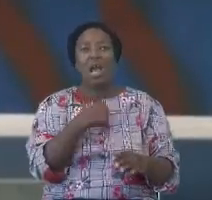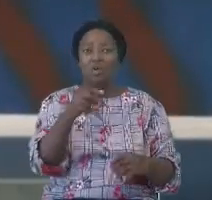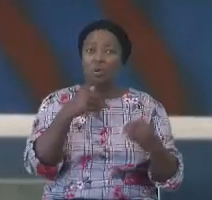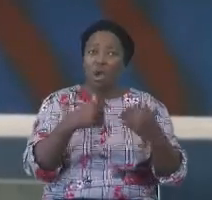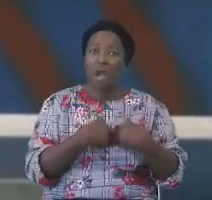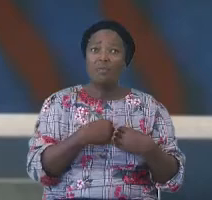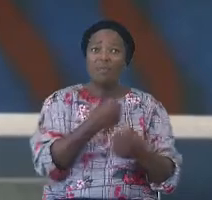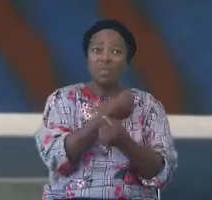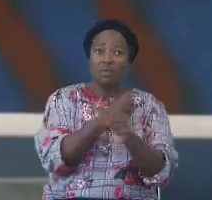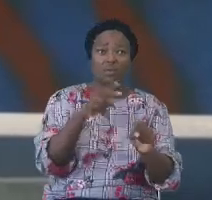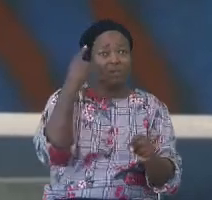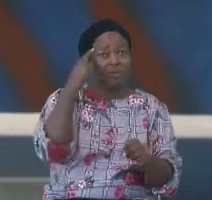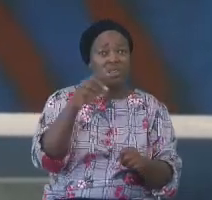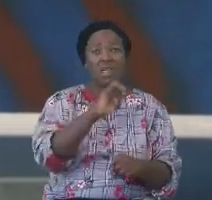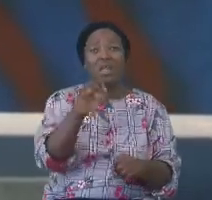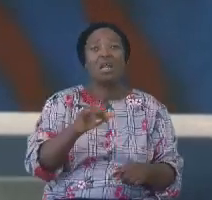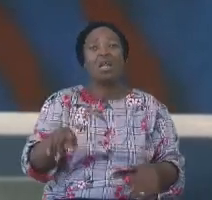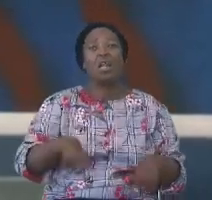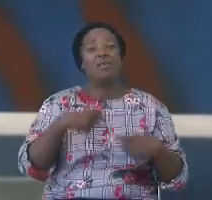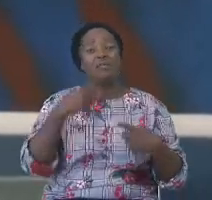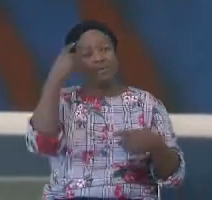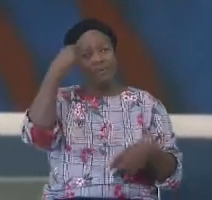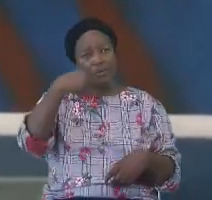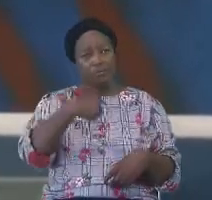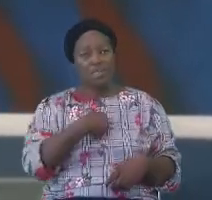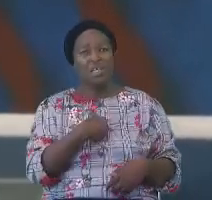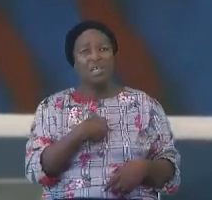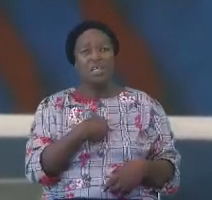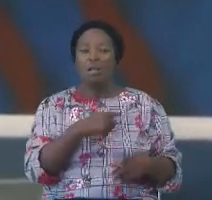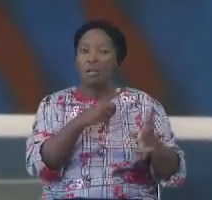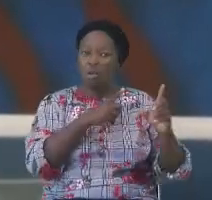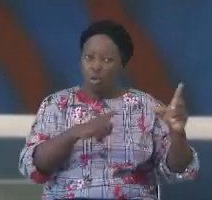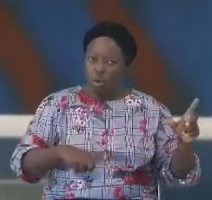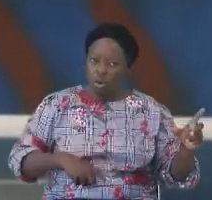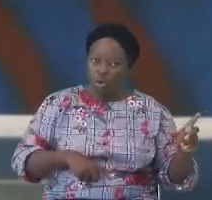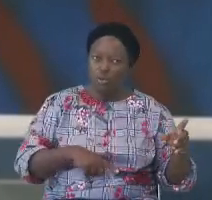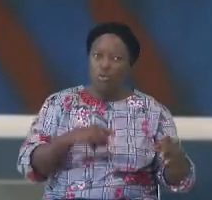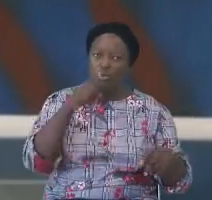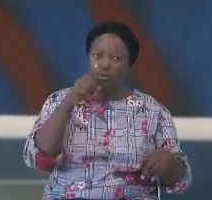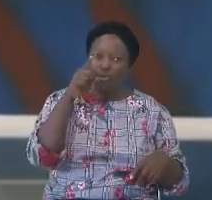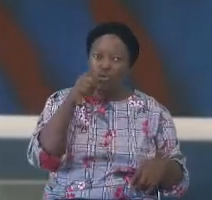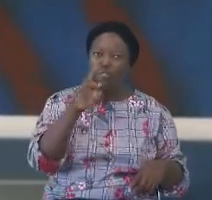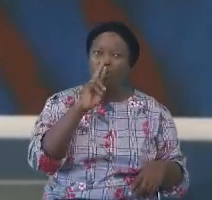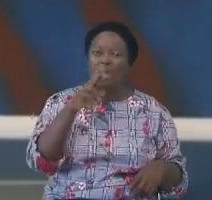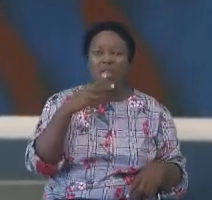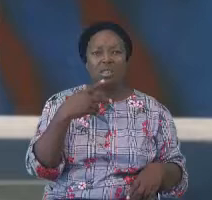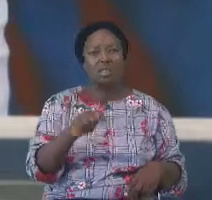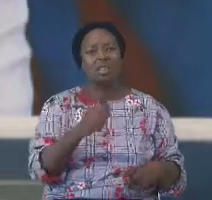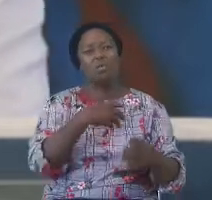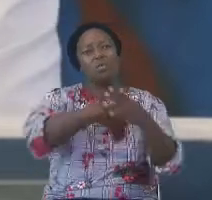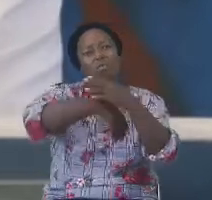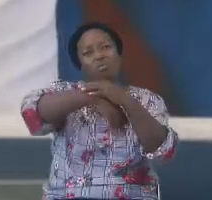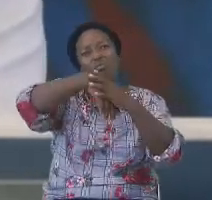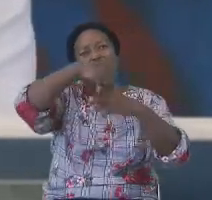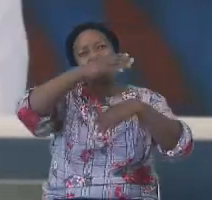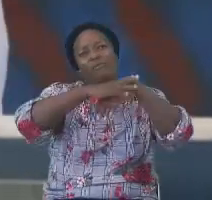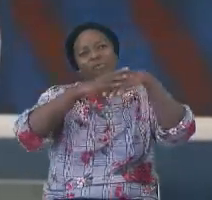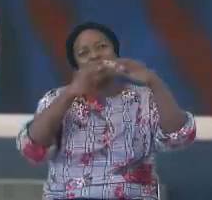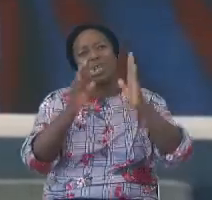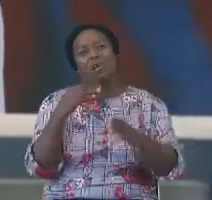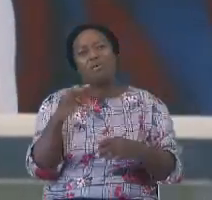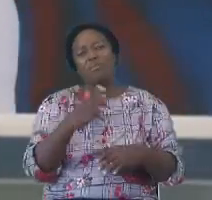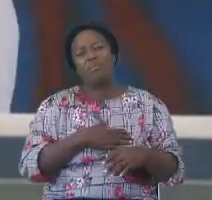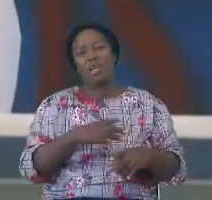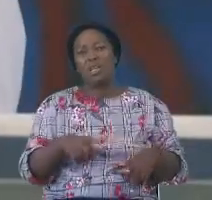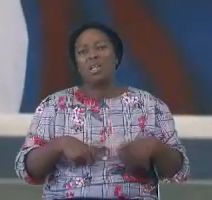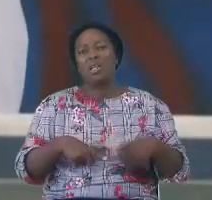sinners and your have salvation eternal life for me lord you are the